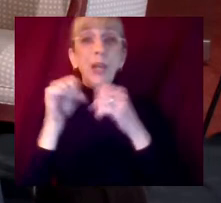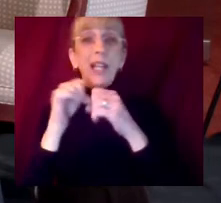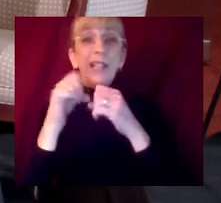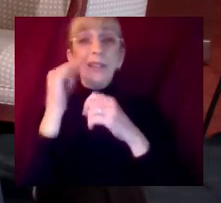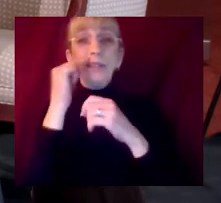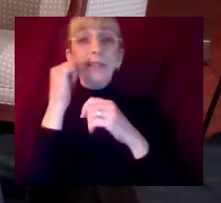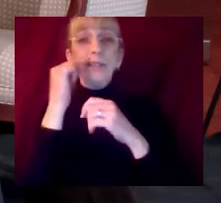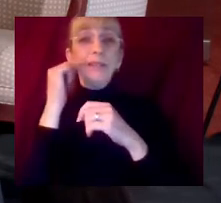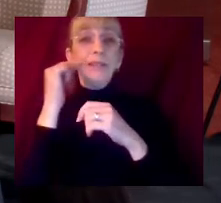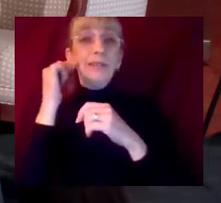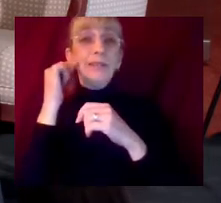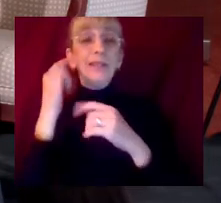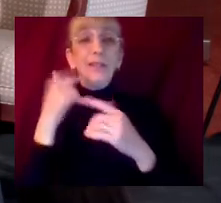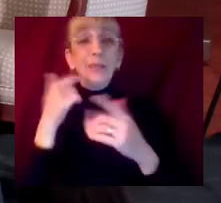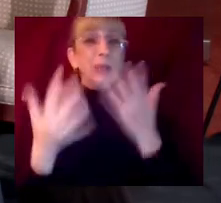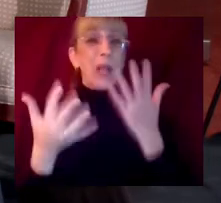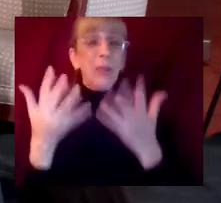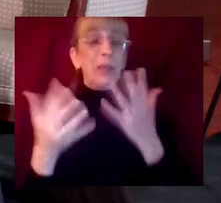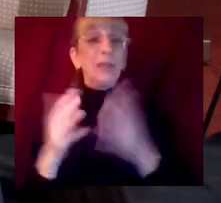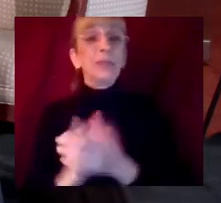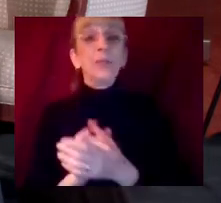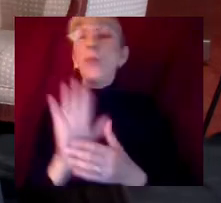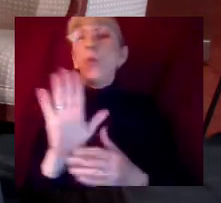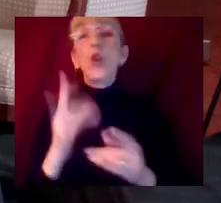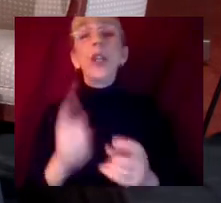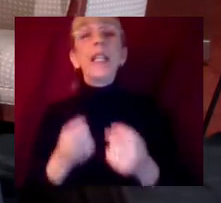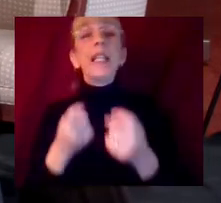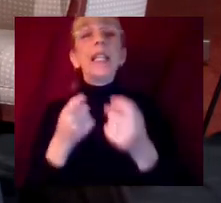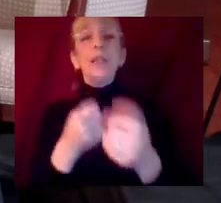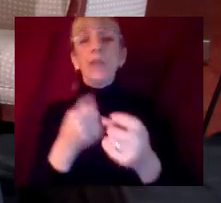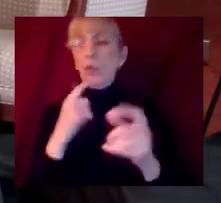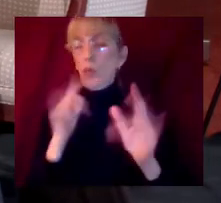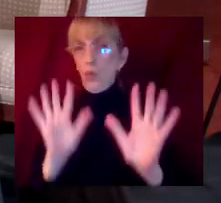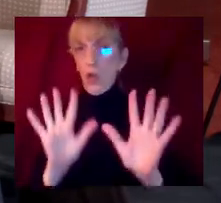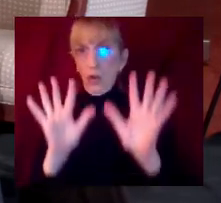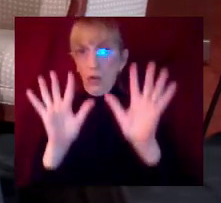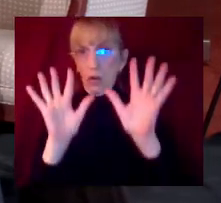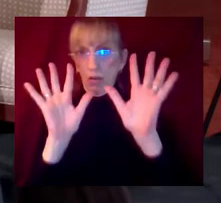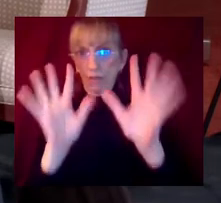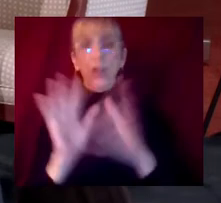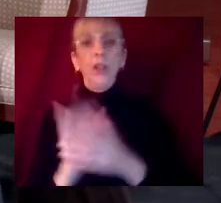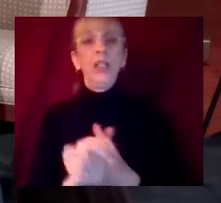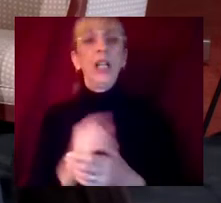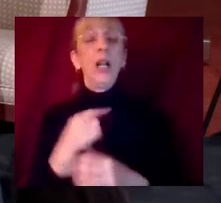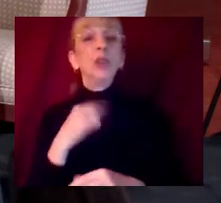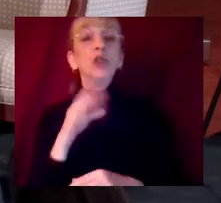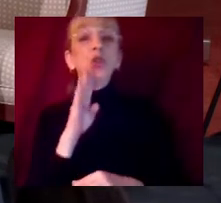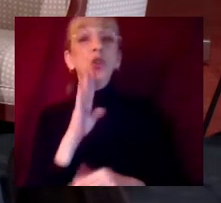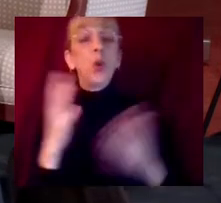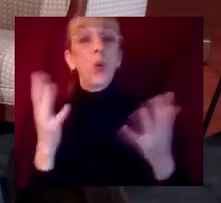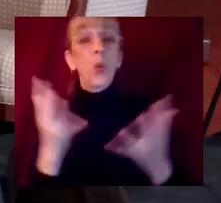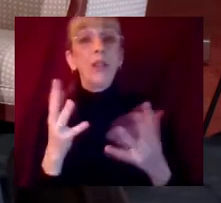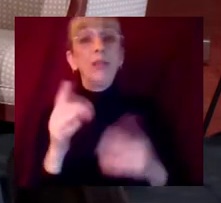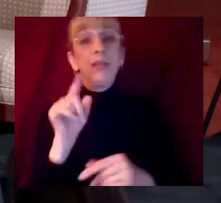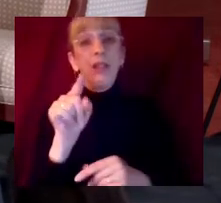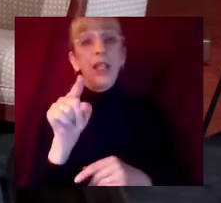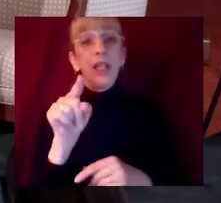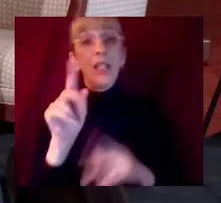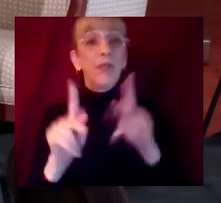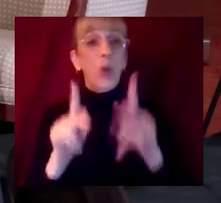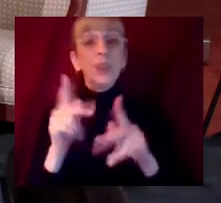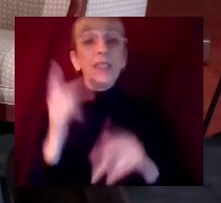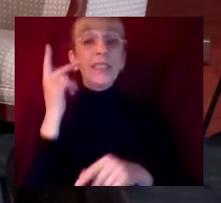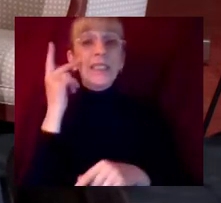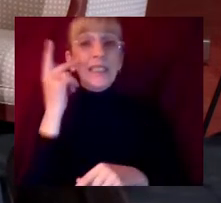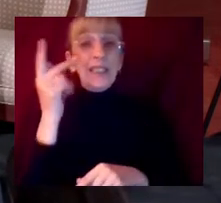So your gift is just wonderful, but I'm sure what these folks would really see as an